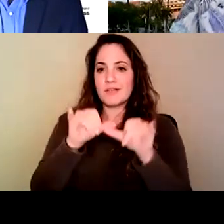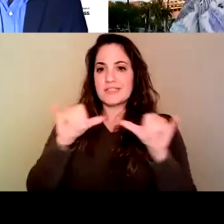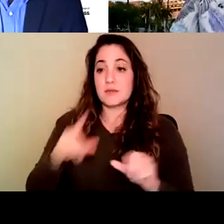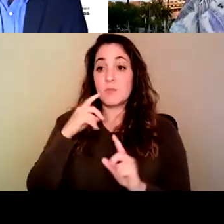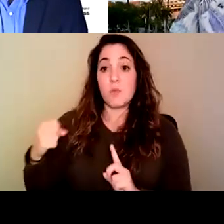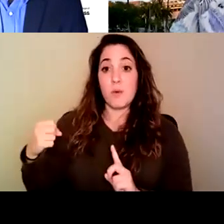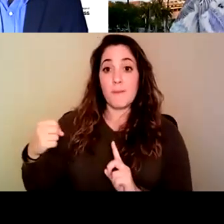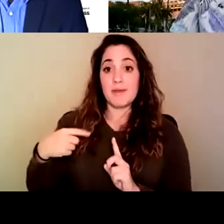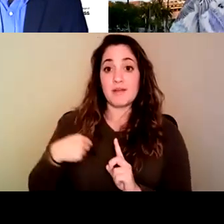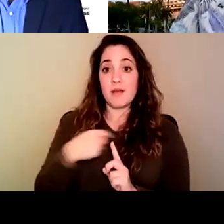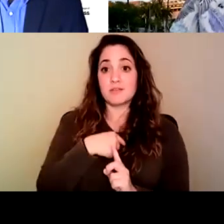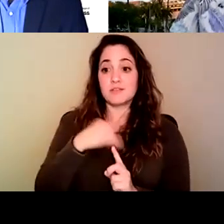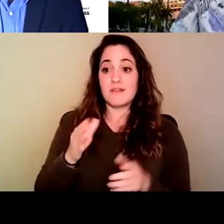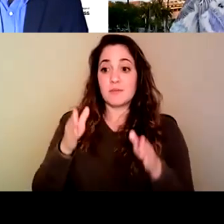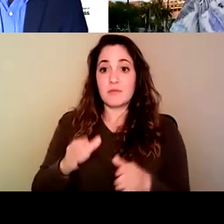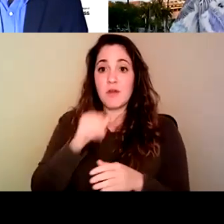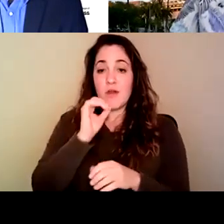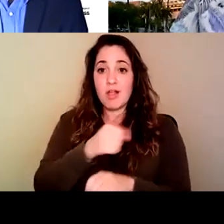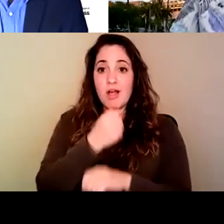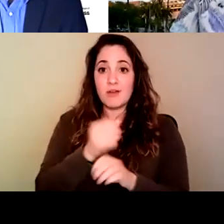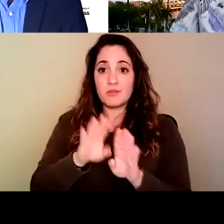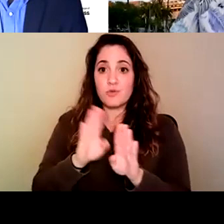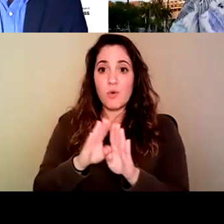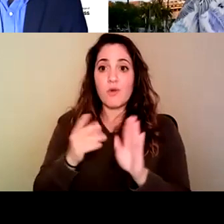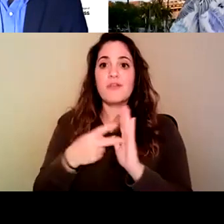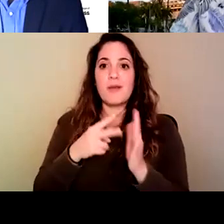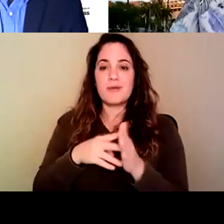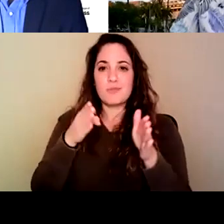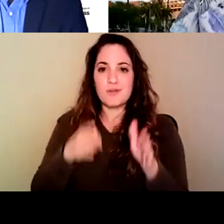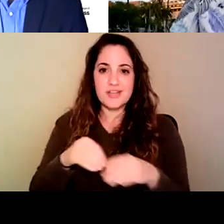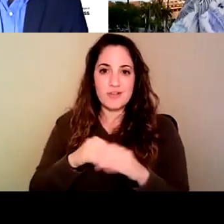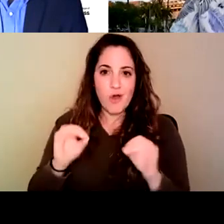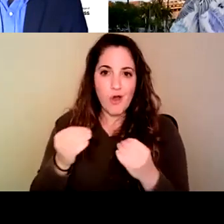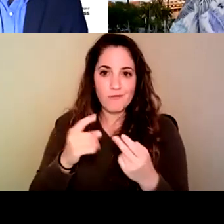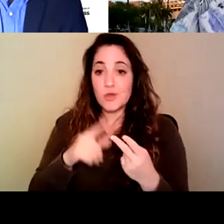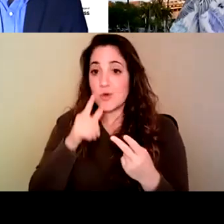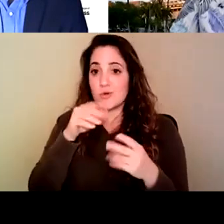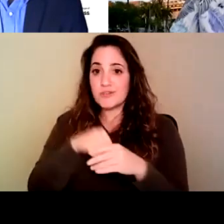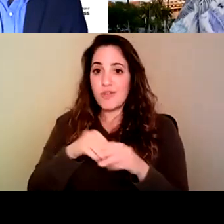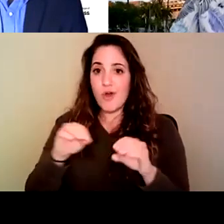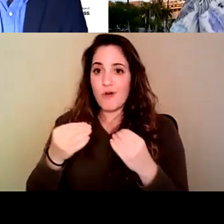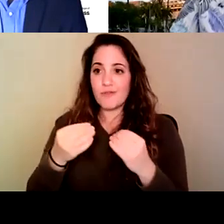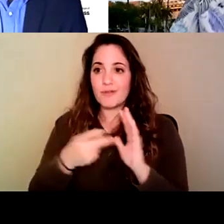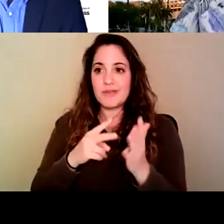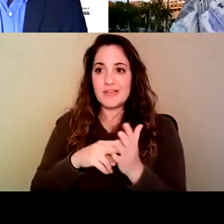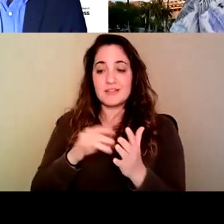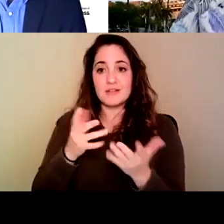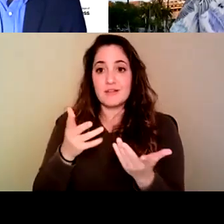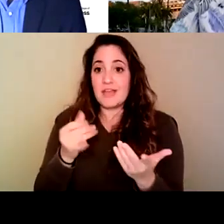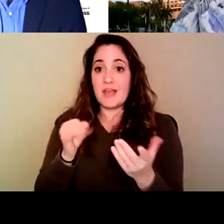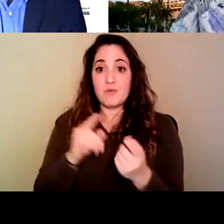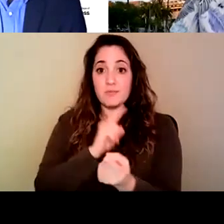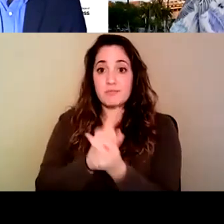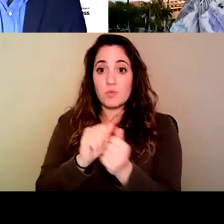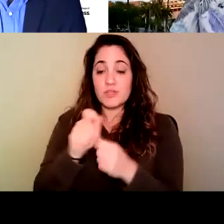when they unlock the door. So we know they're in the office. We know who's in the office. We can go when the right person's there to see that person, bring